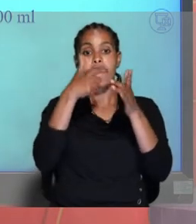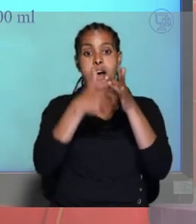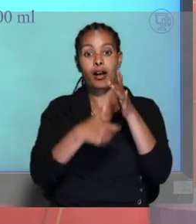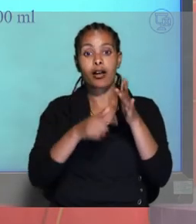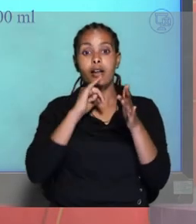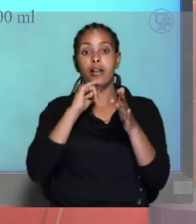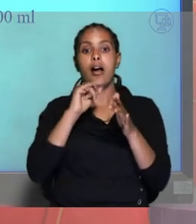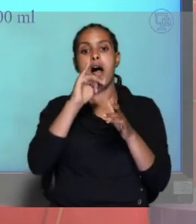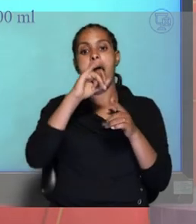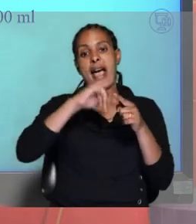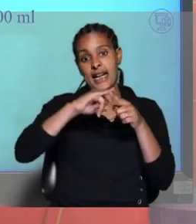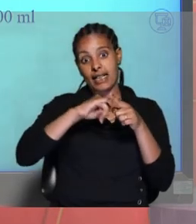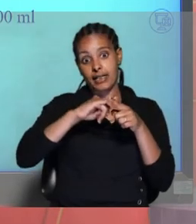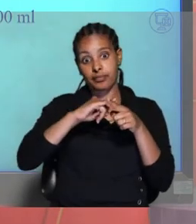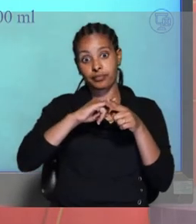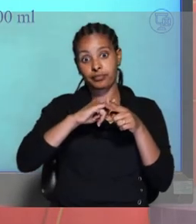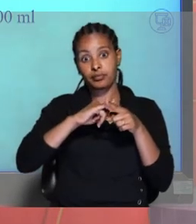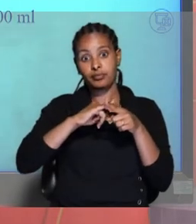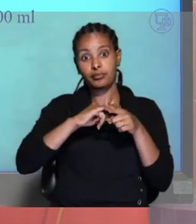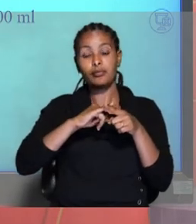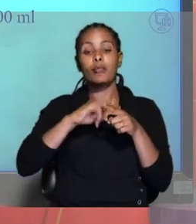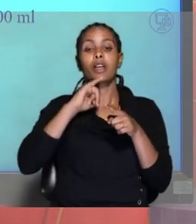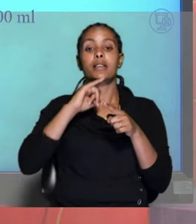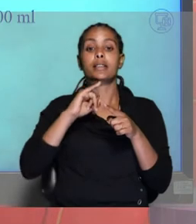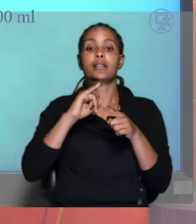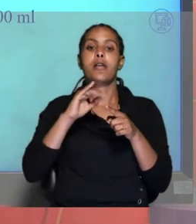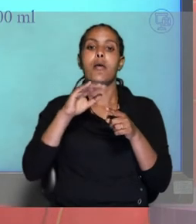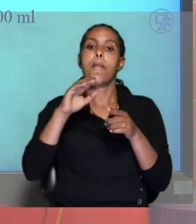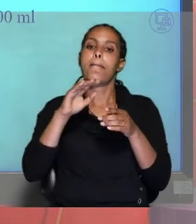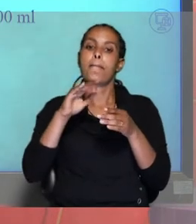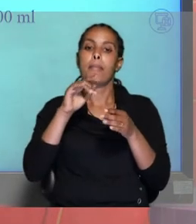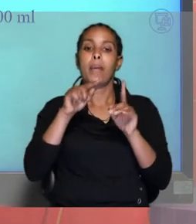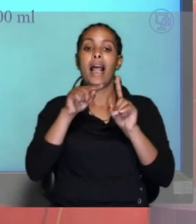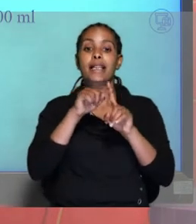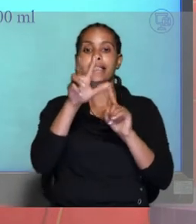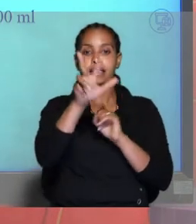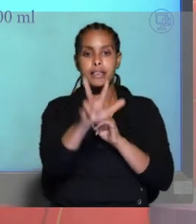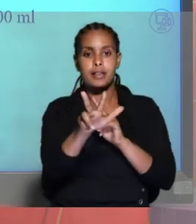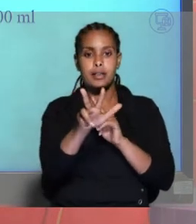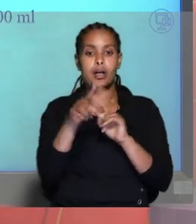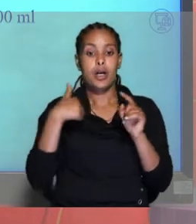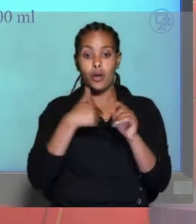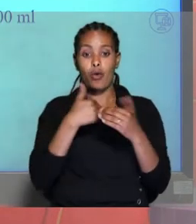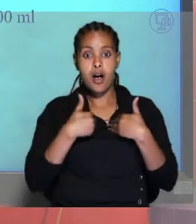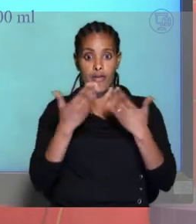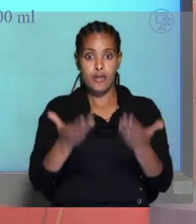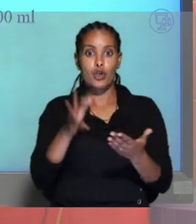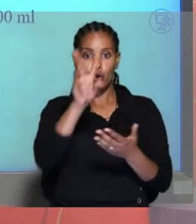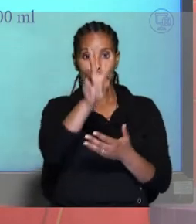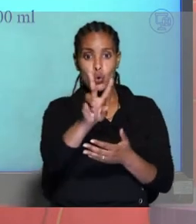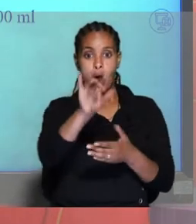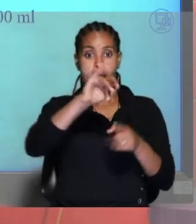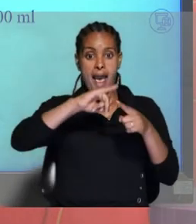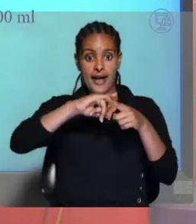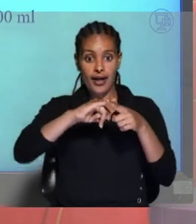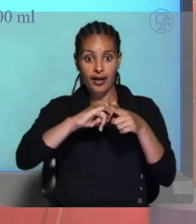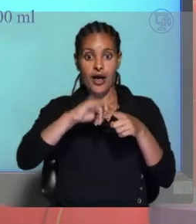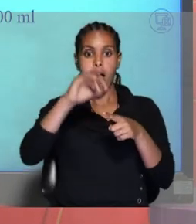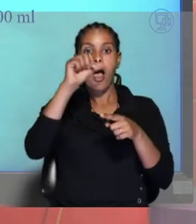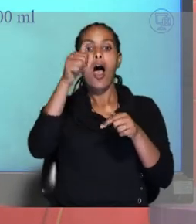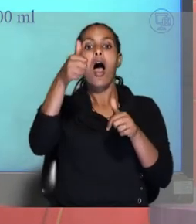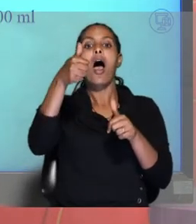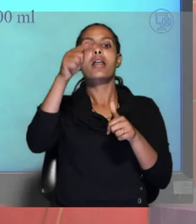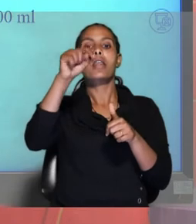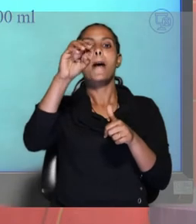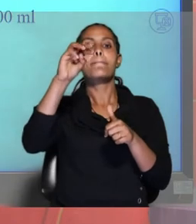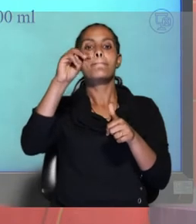Total positive valence of iron. Iron, its valence is plus 3. Here we have two iron atoms.